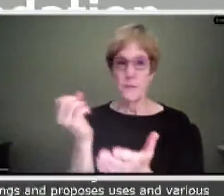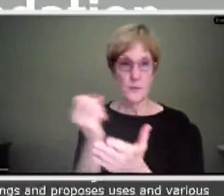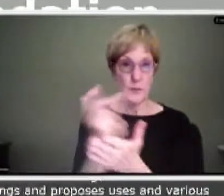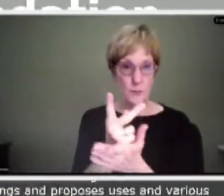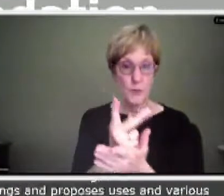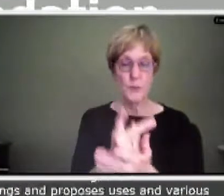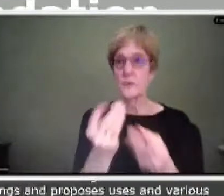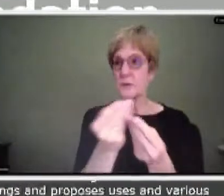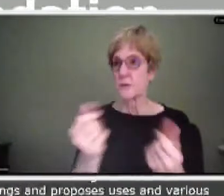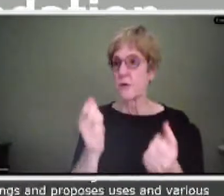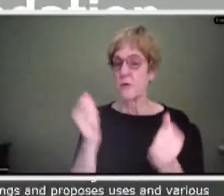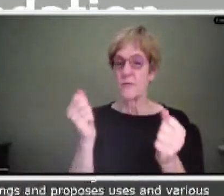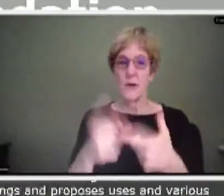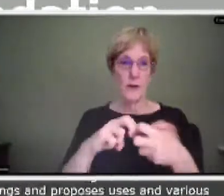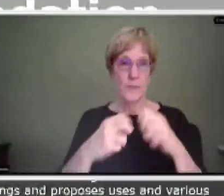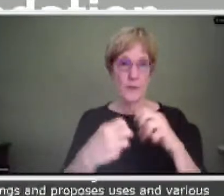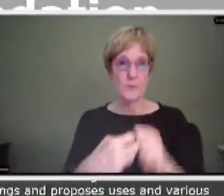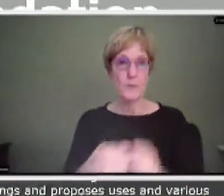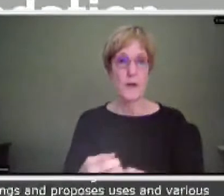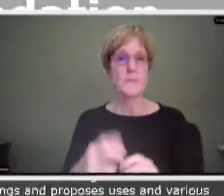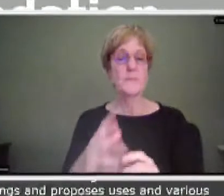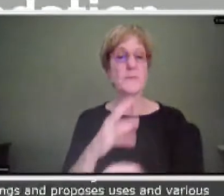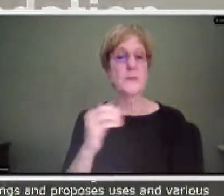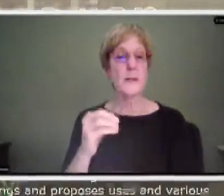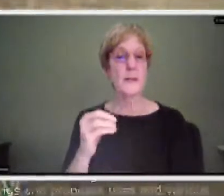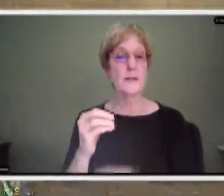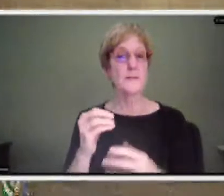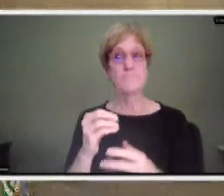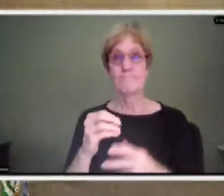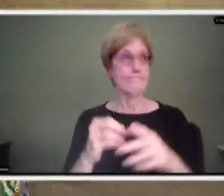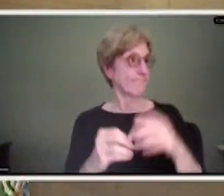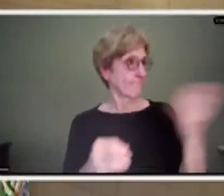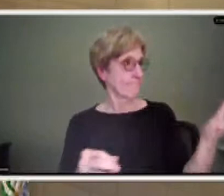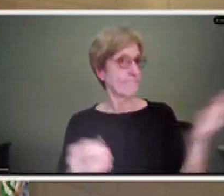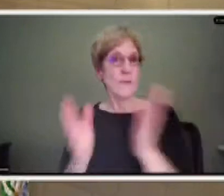And we'll take any questions following the petitioner's presentation. Thank you.